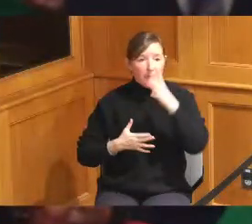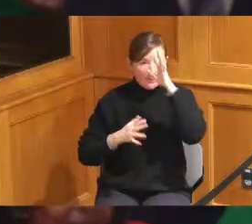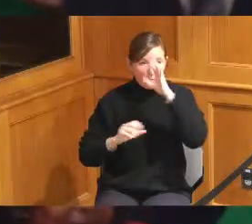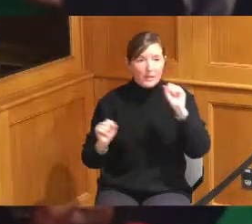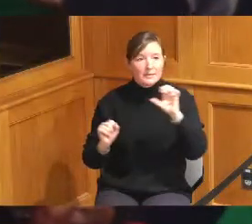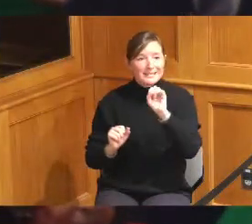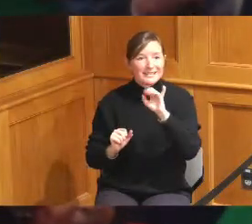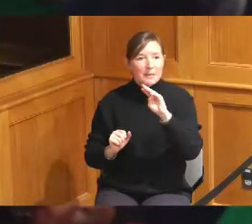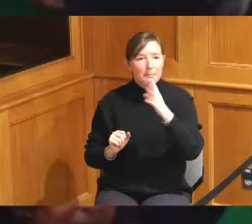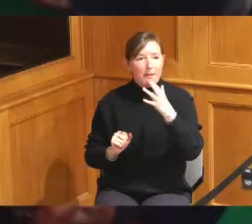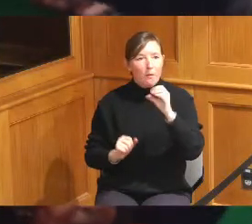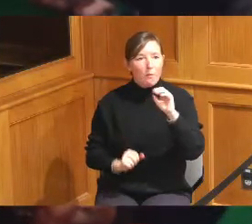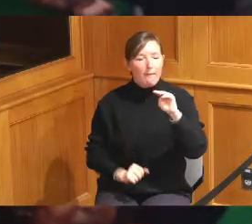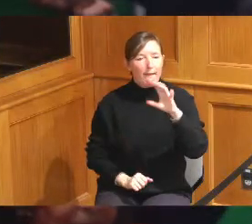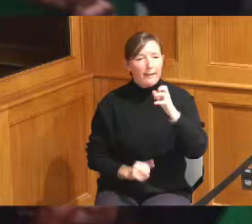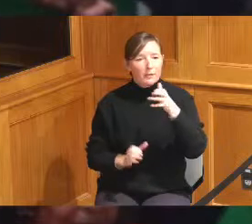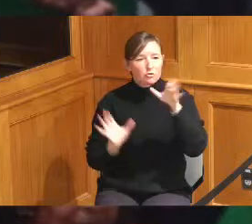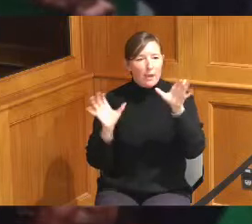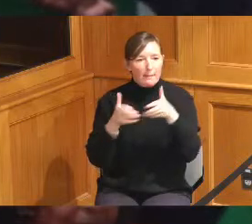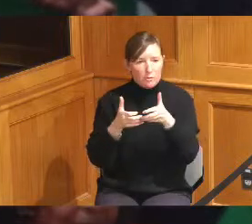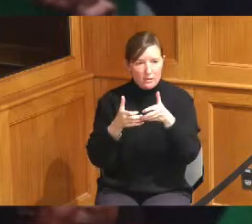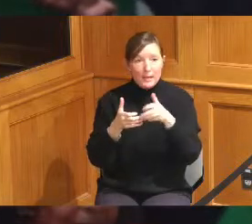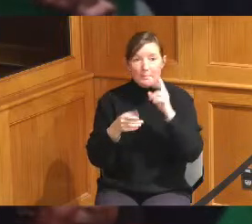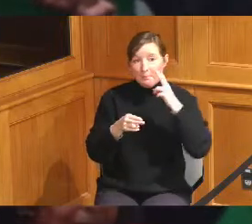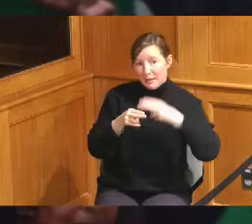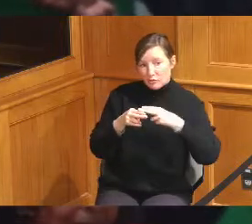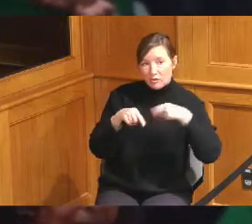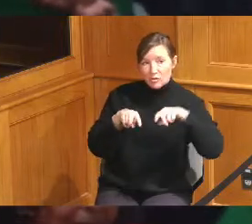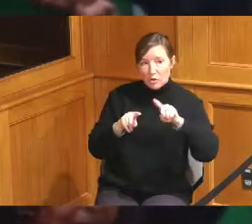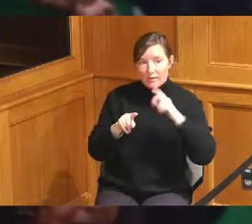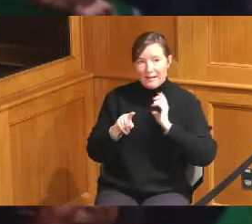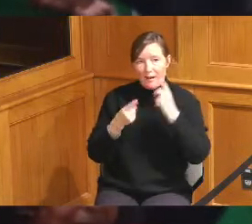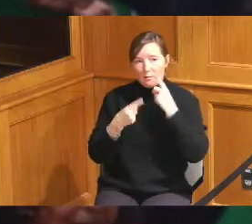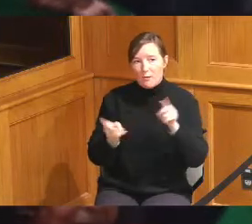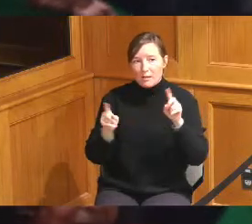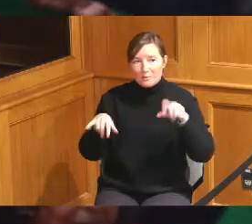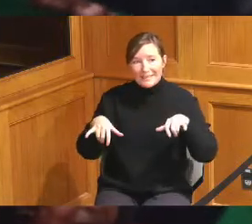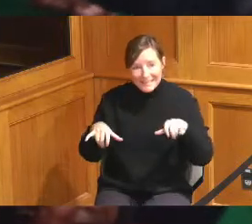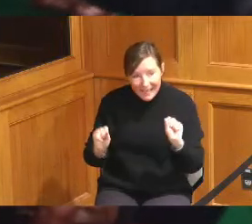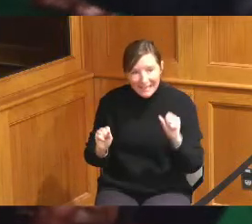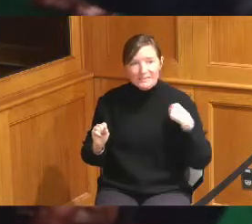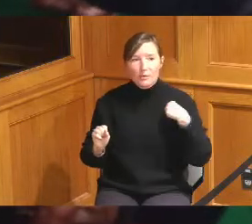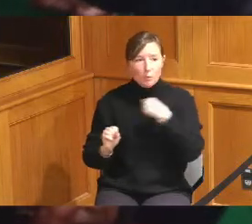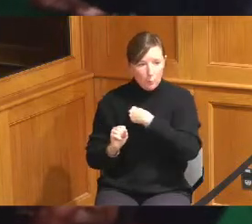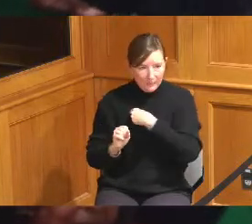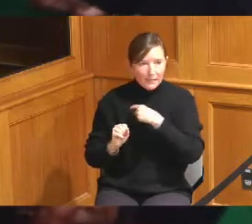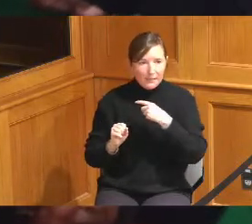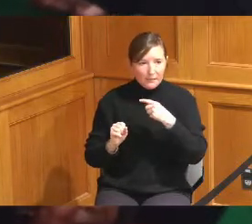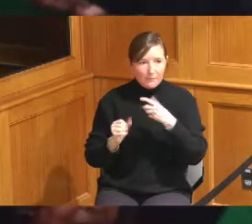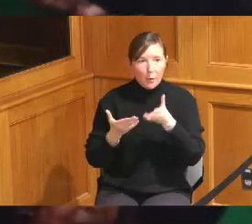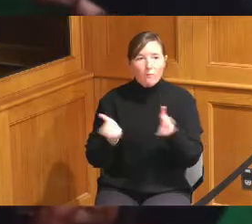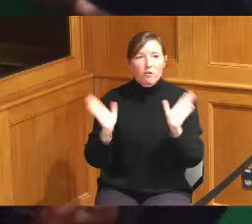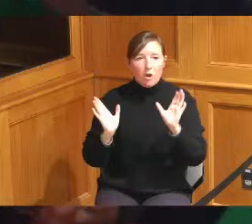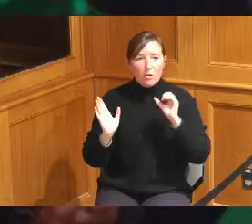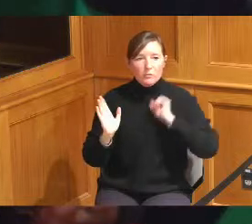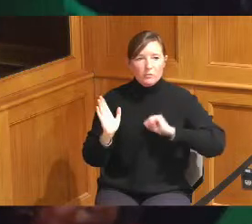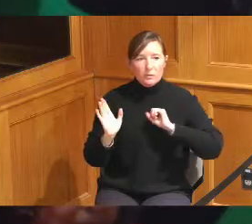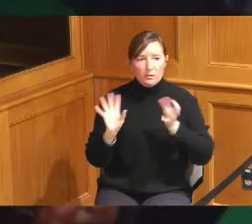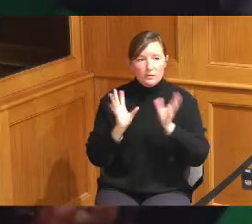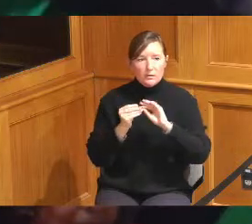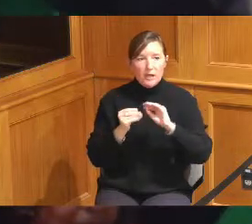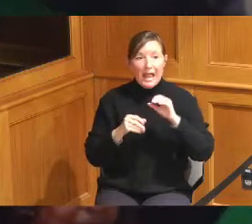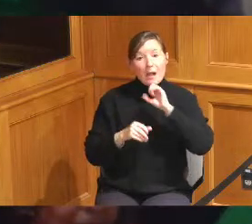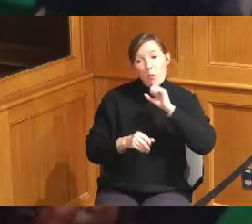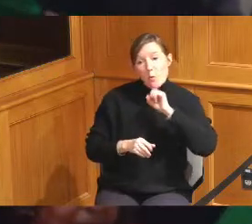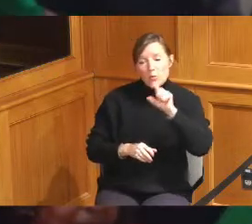of the Sigma Omega chapter. And as mentioned in our proclamation, yes, the overall sorority is 116